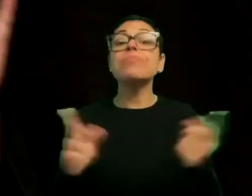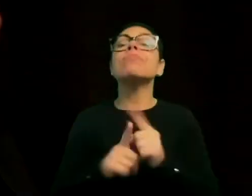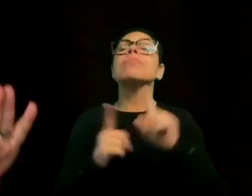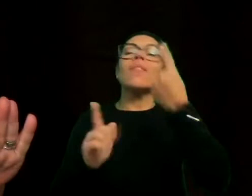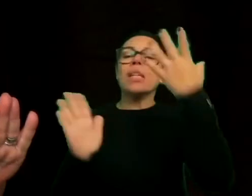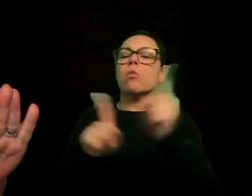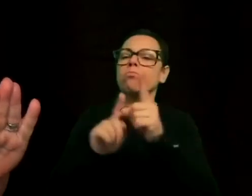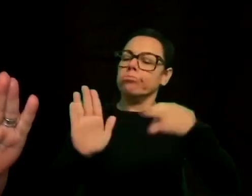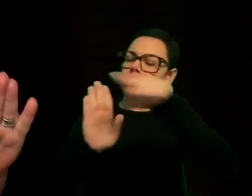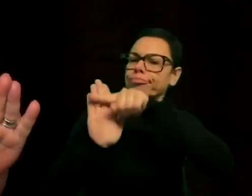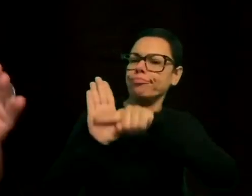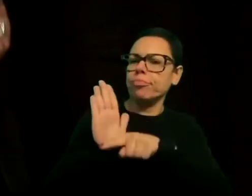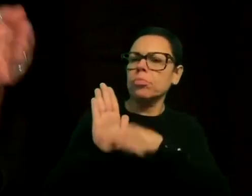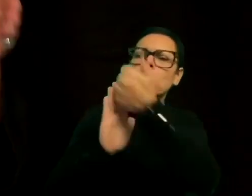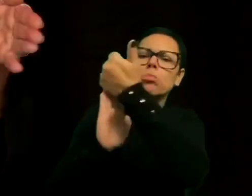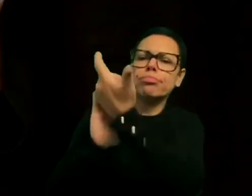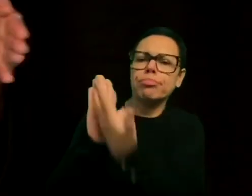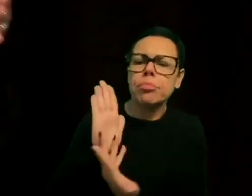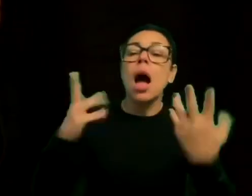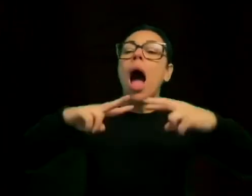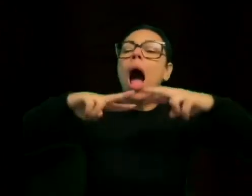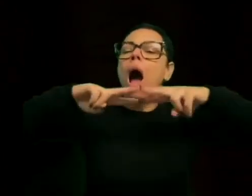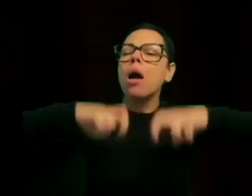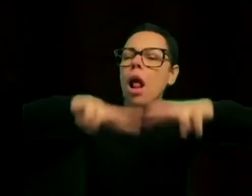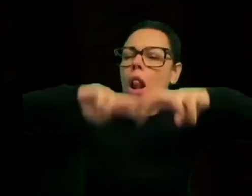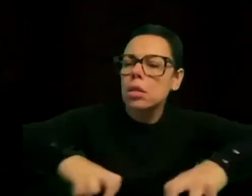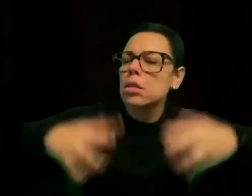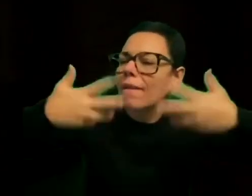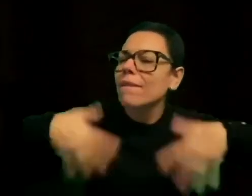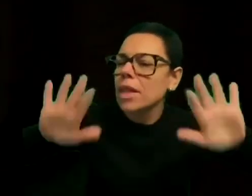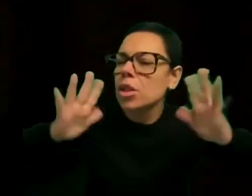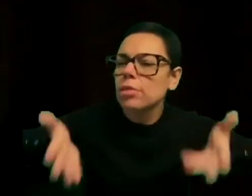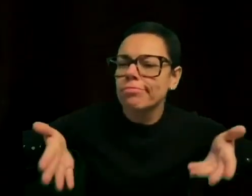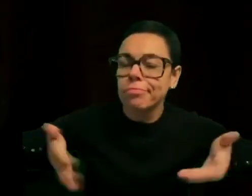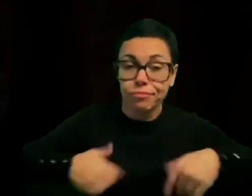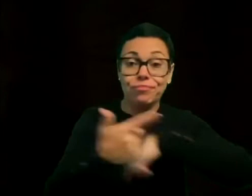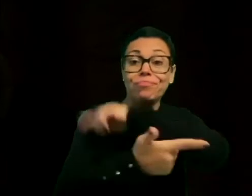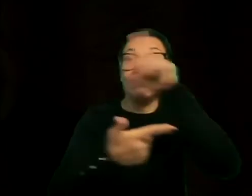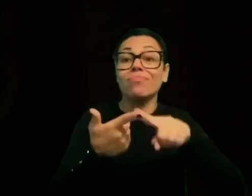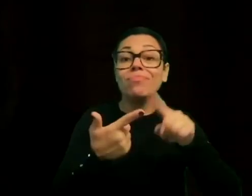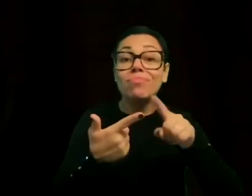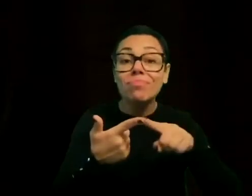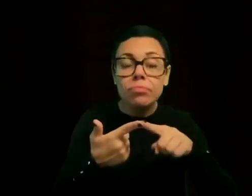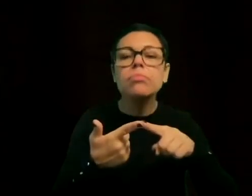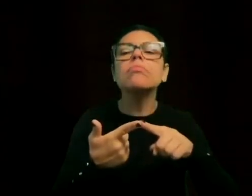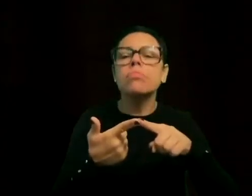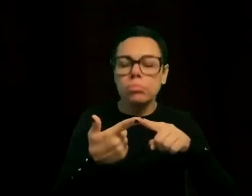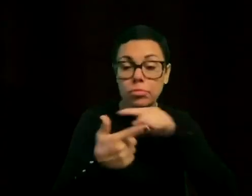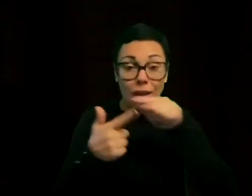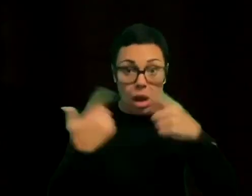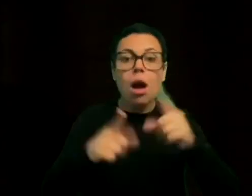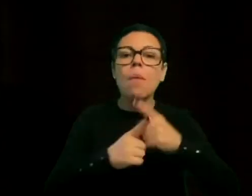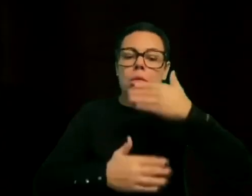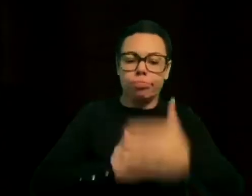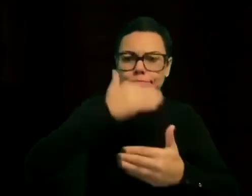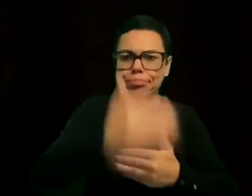analysis into the process, then into your procurement process, and then you have to weight it and